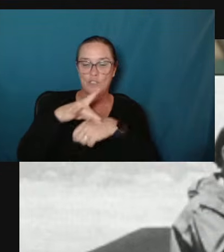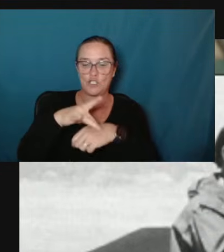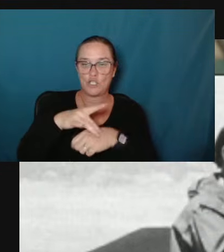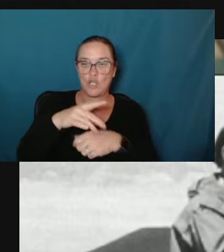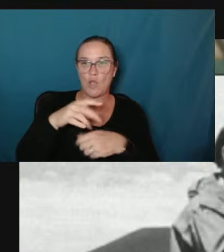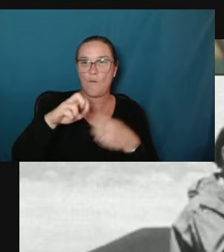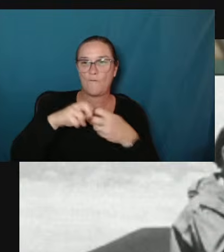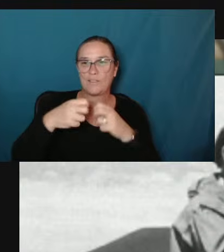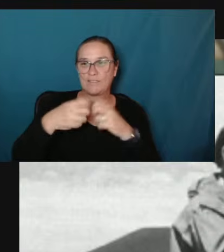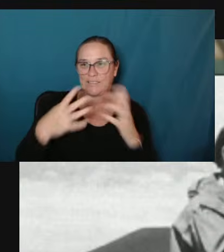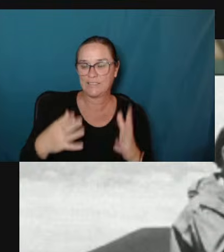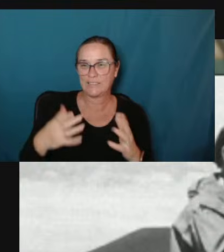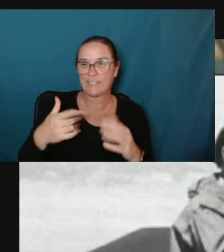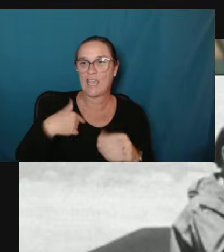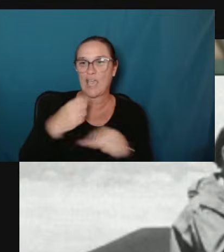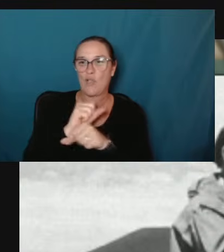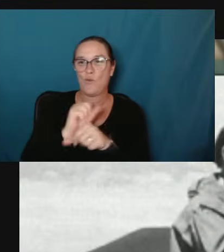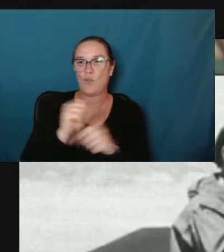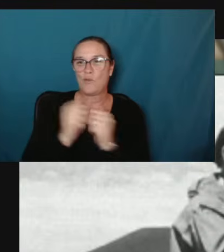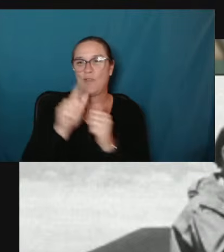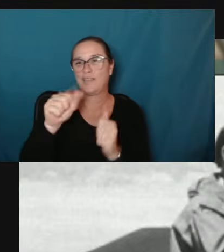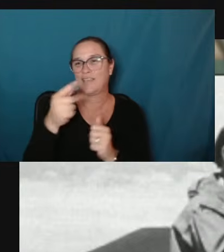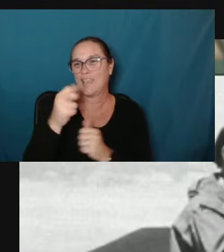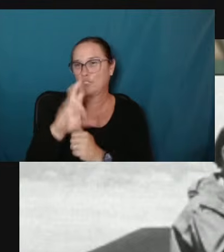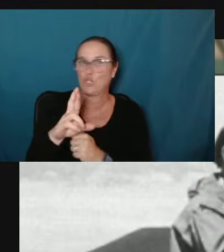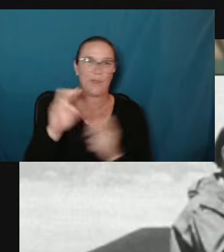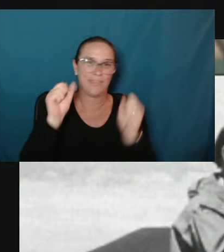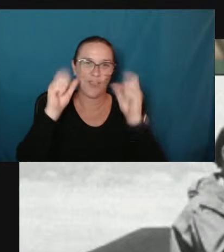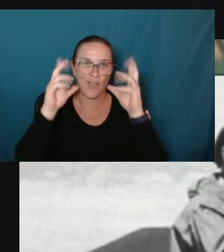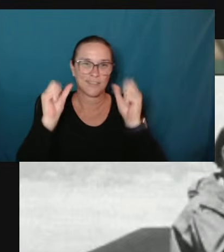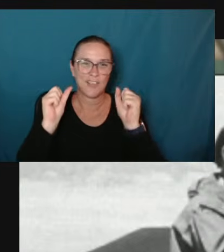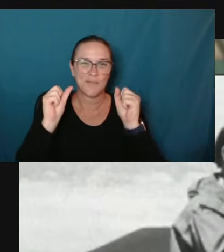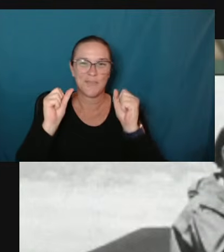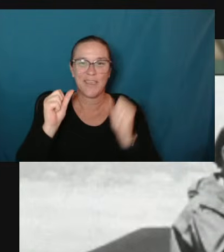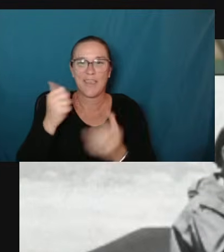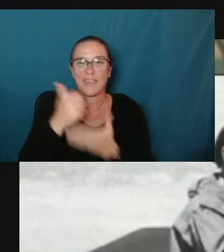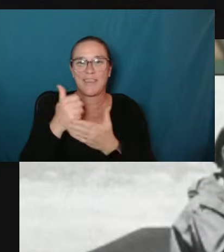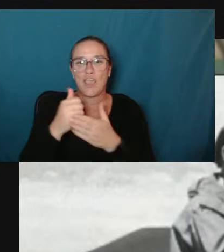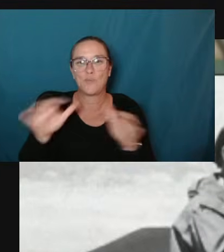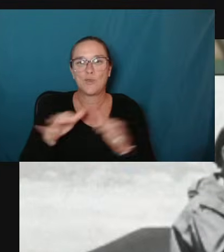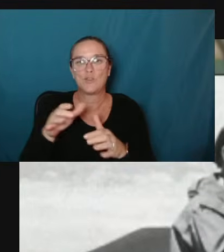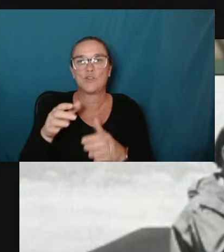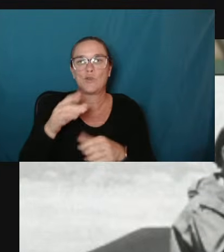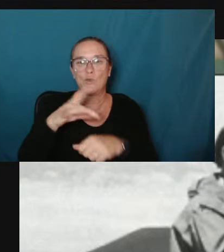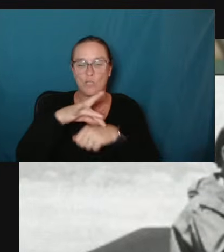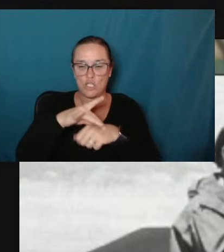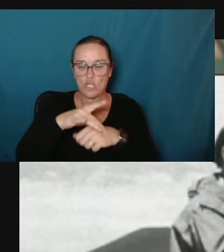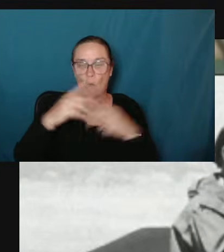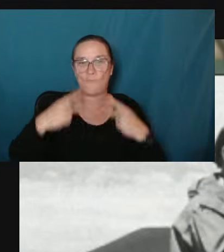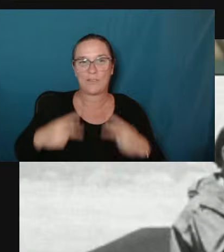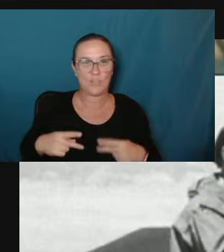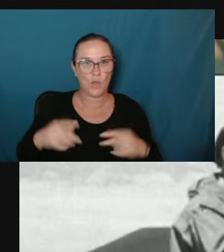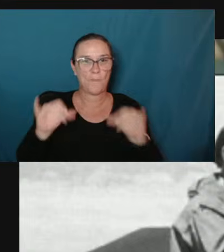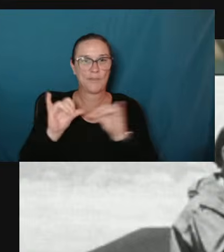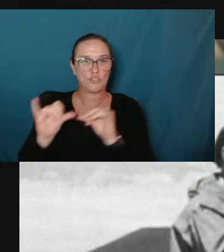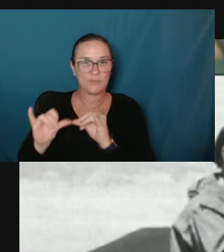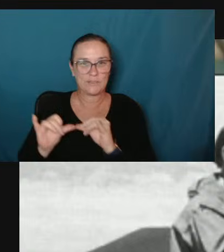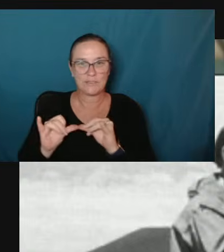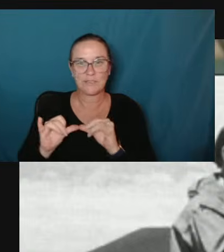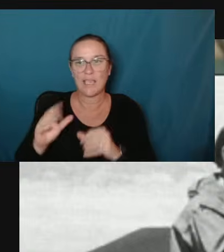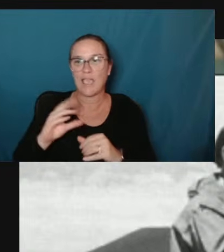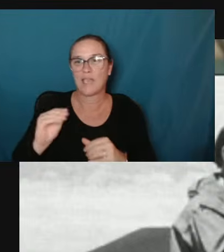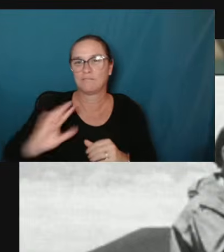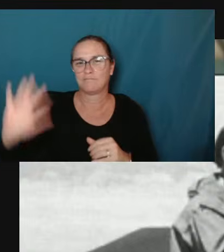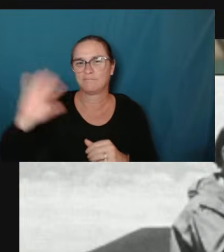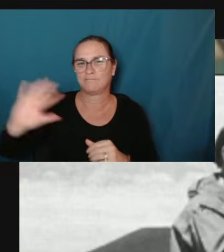lasers, and lasers are awesome to help you do geophysical measurements of the Earth. And the one back then was